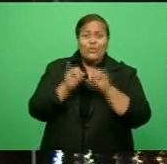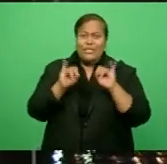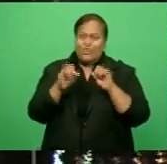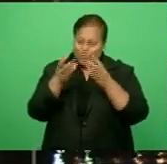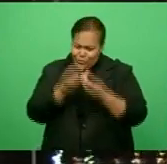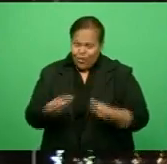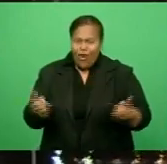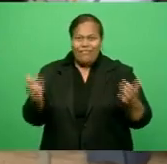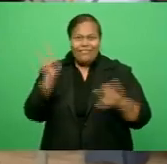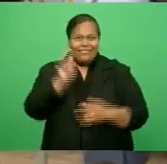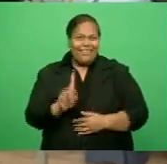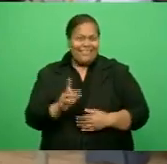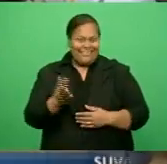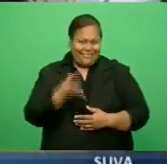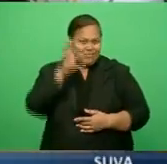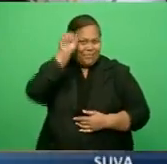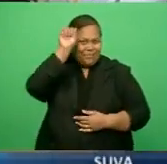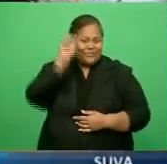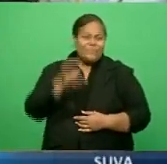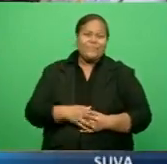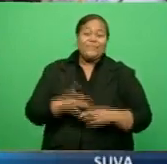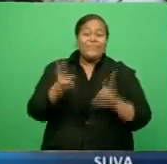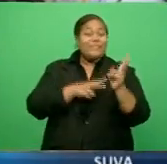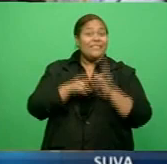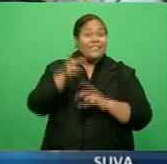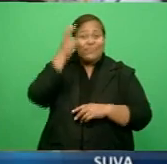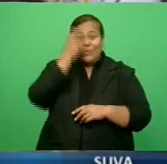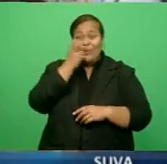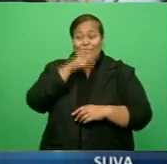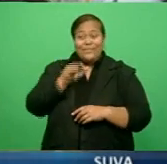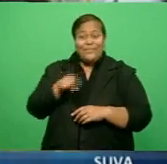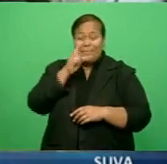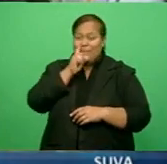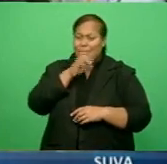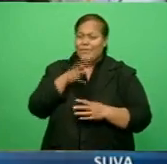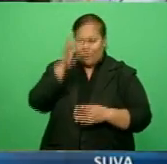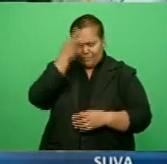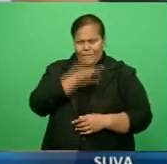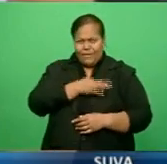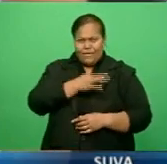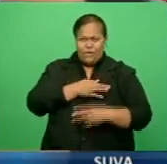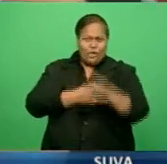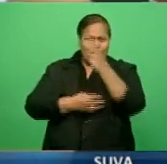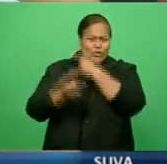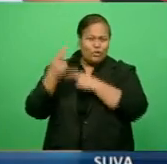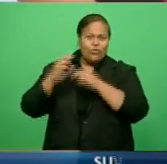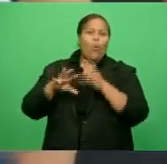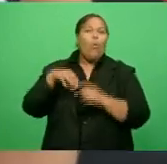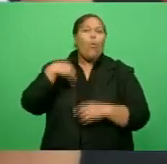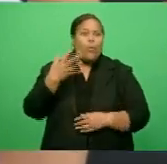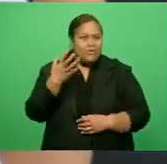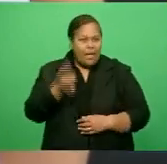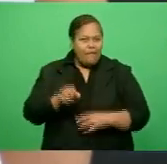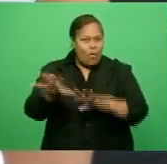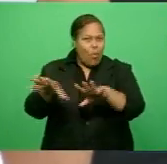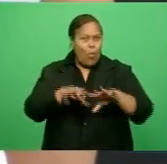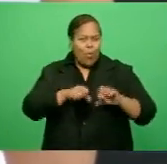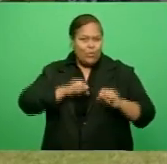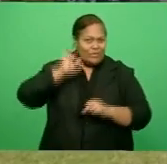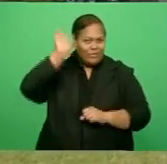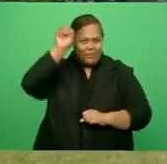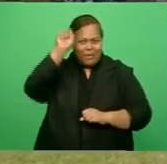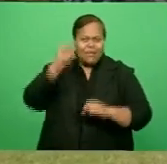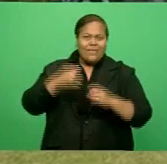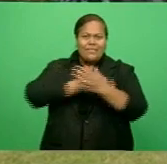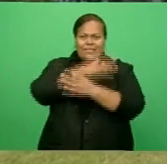report. Village elders believe the historic event sets a platform for the younger generation to understand what happened